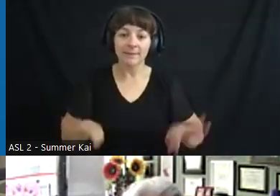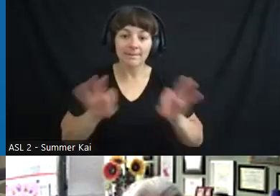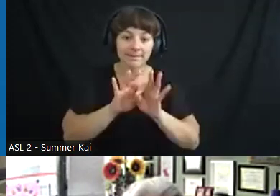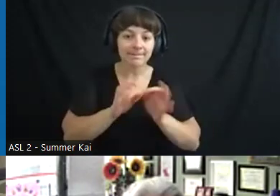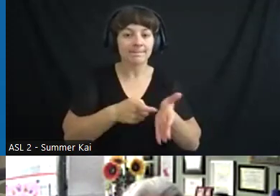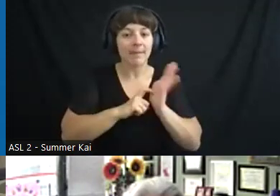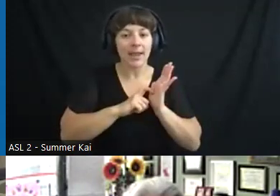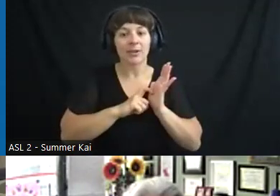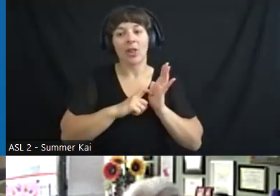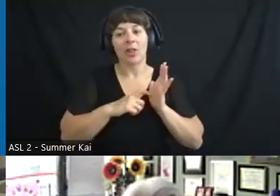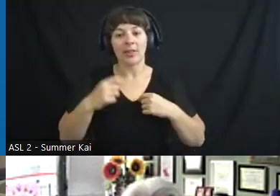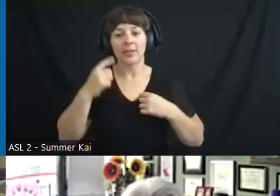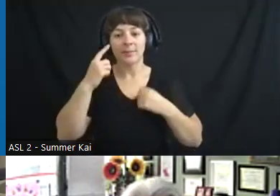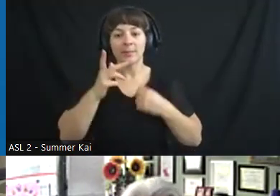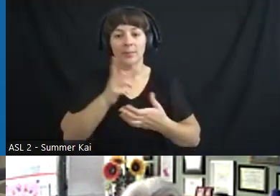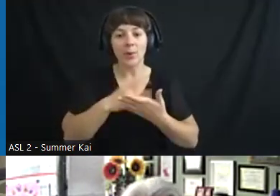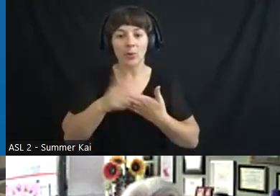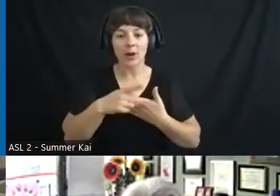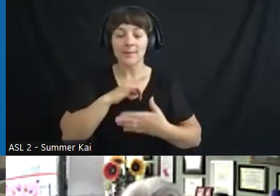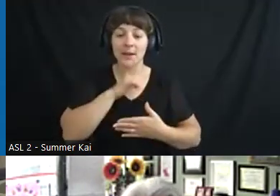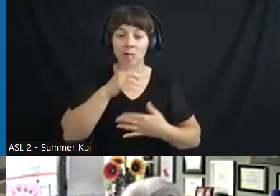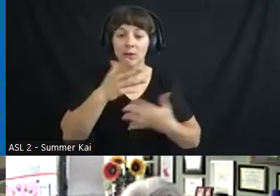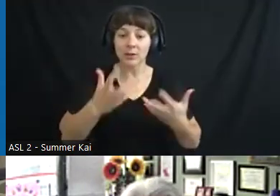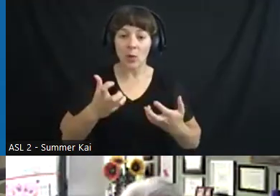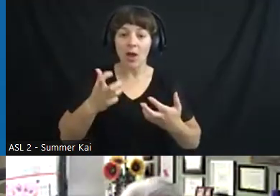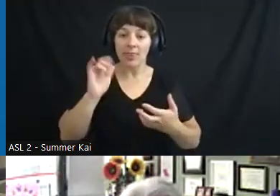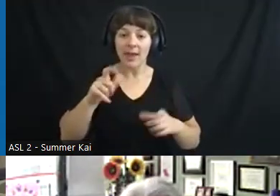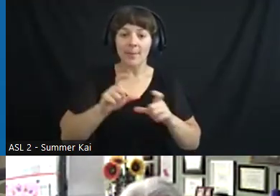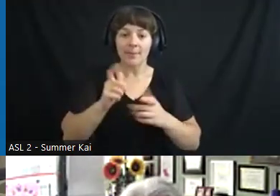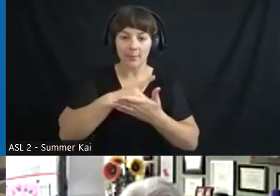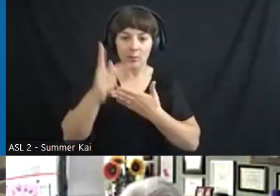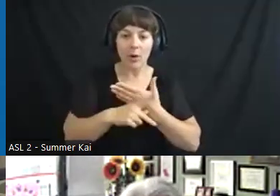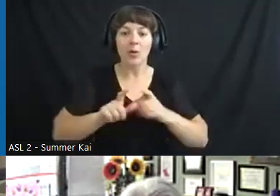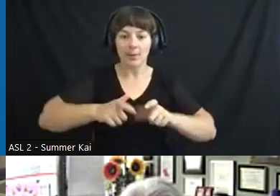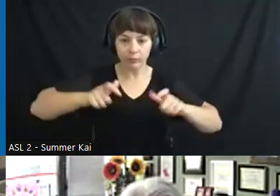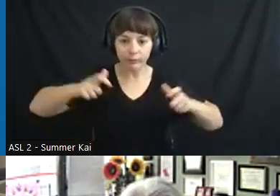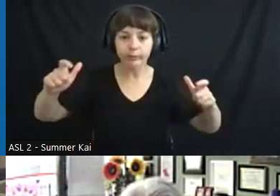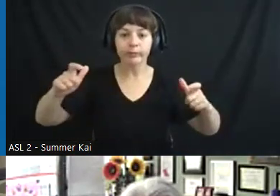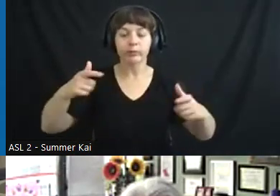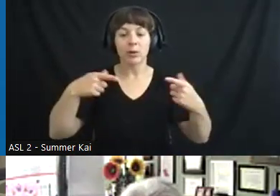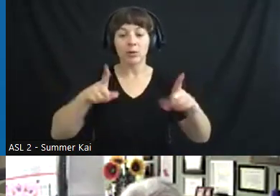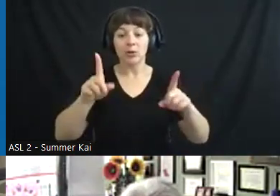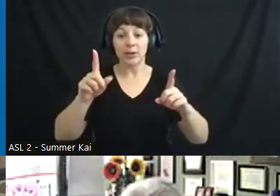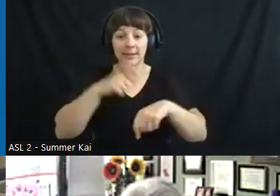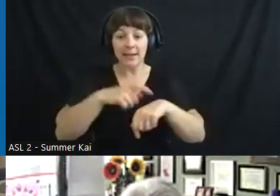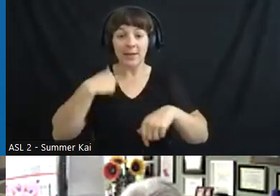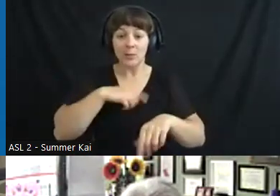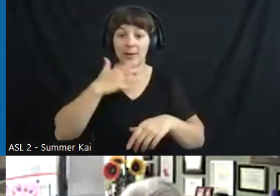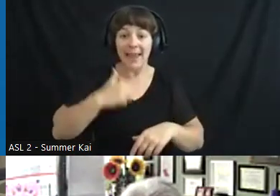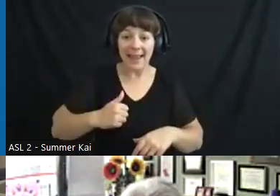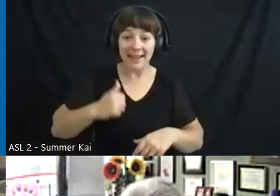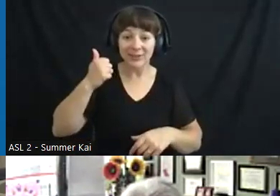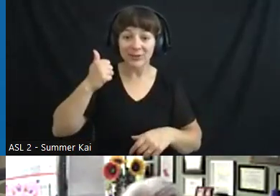one that I really want to see expanded. You know, as we age, California is aging at such